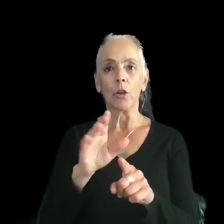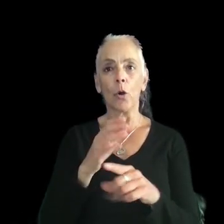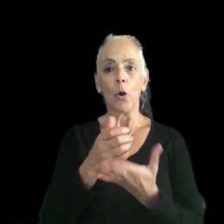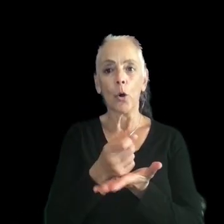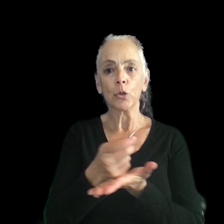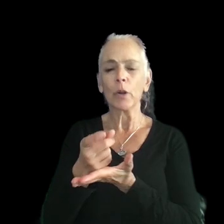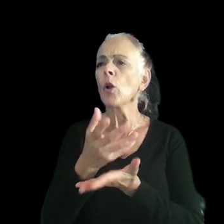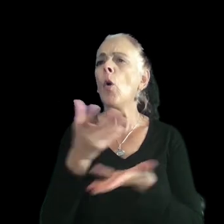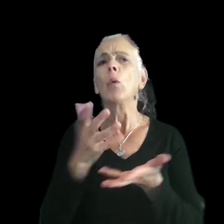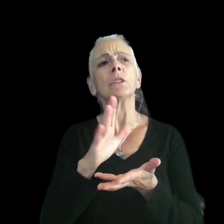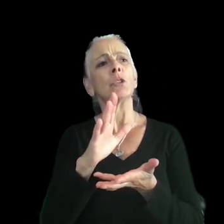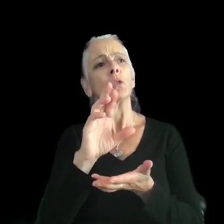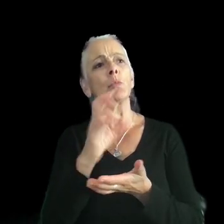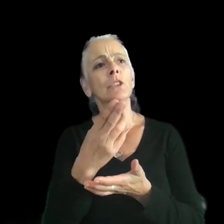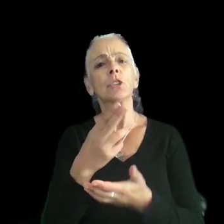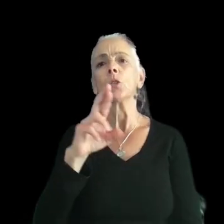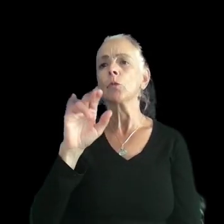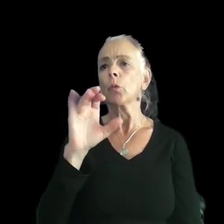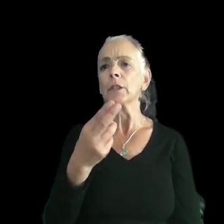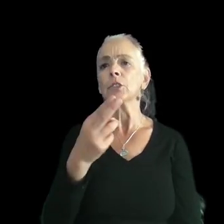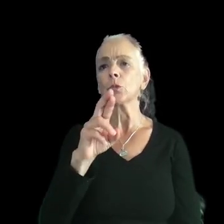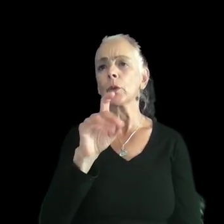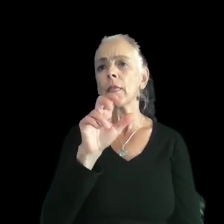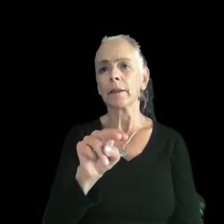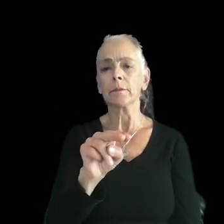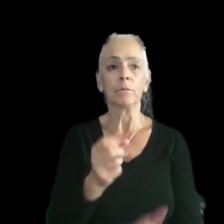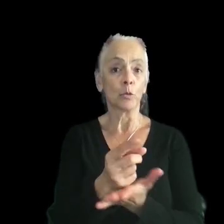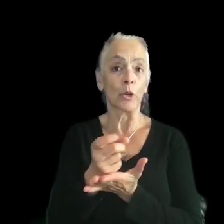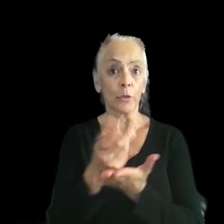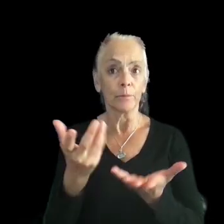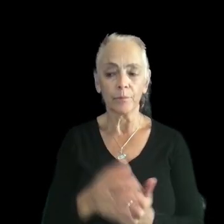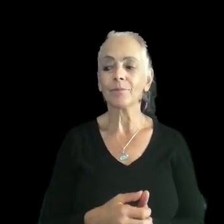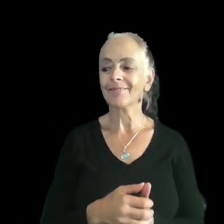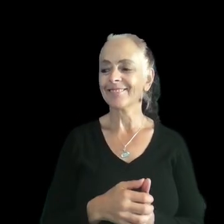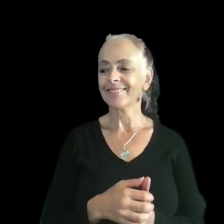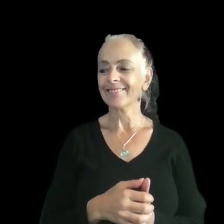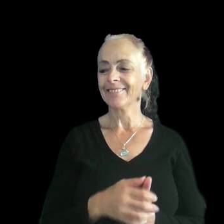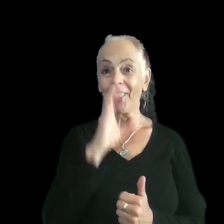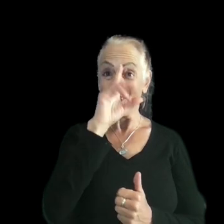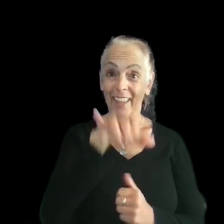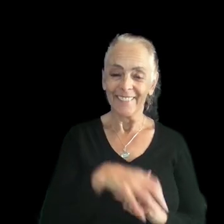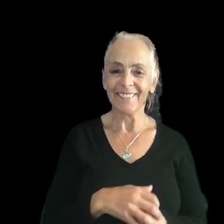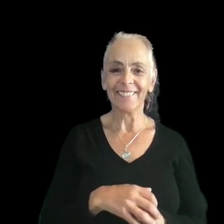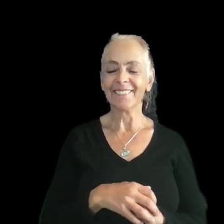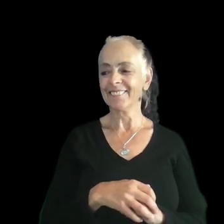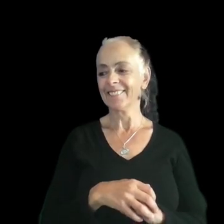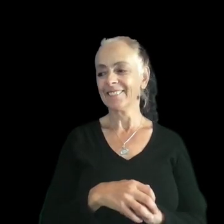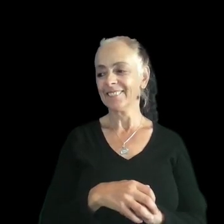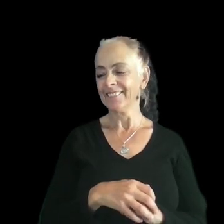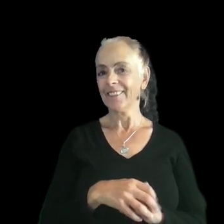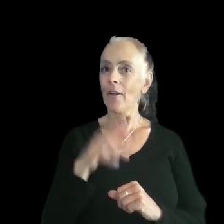your twitter handle rich redlin yes look for it you're very funny on